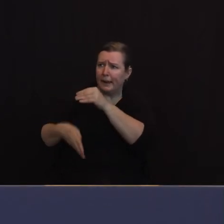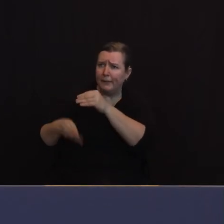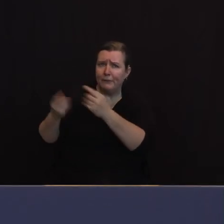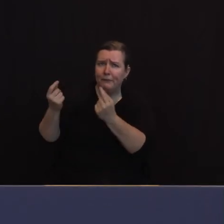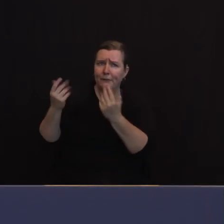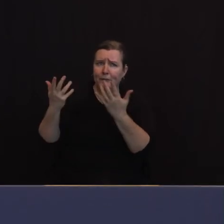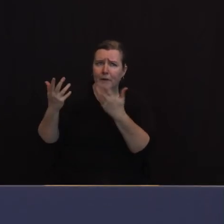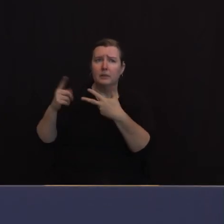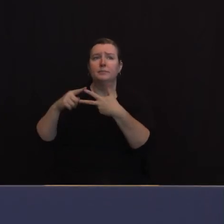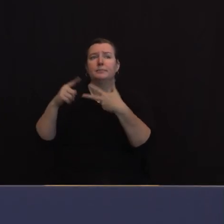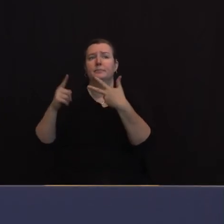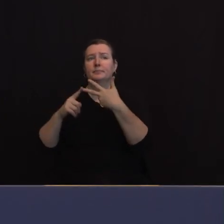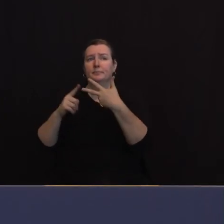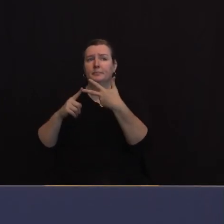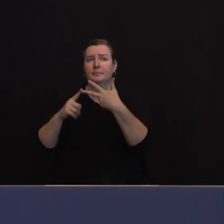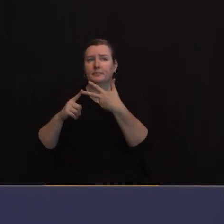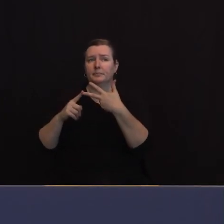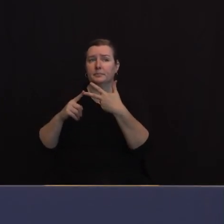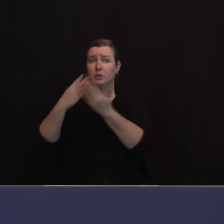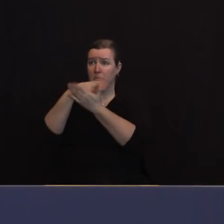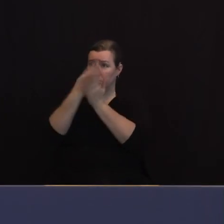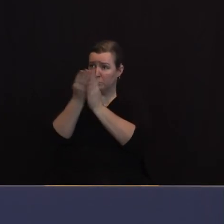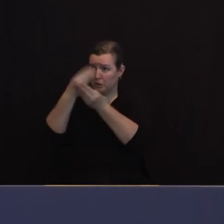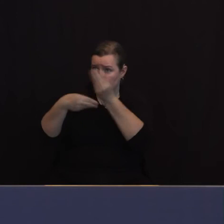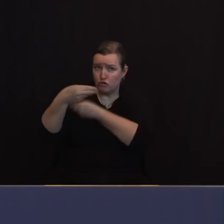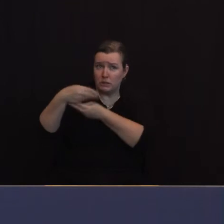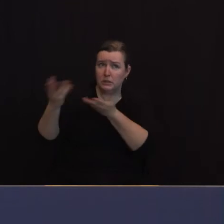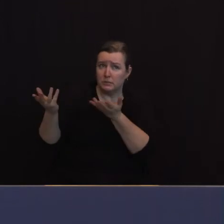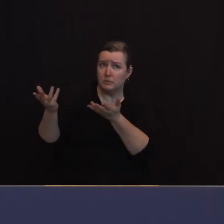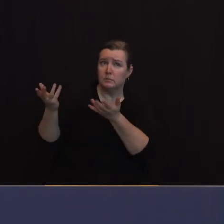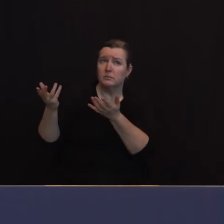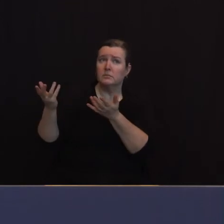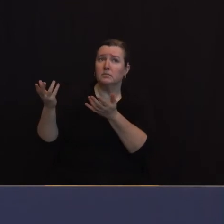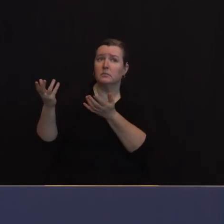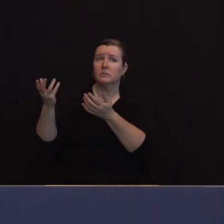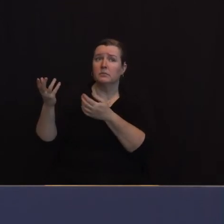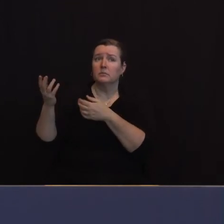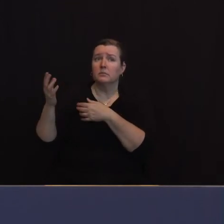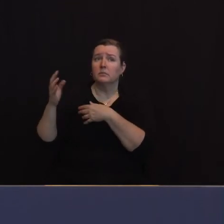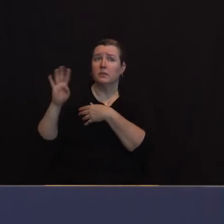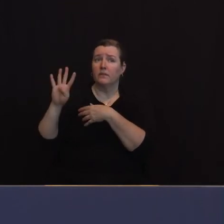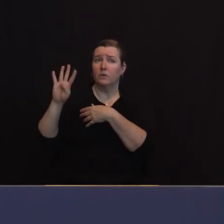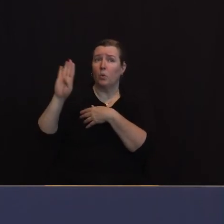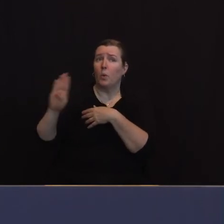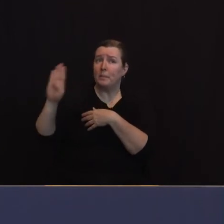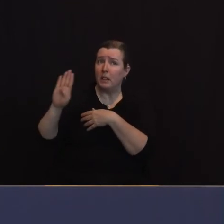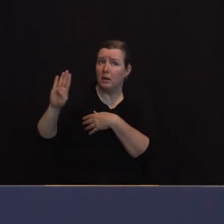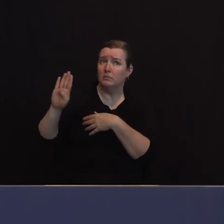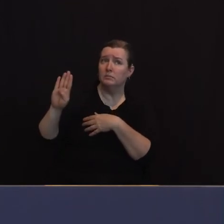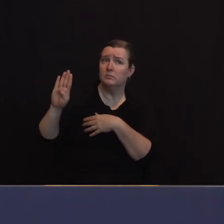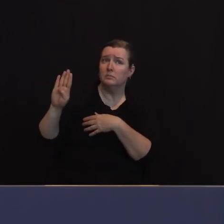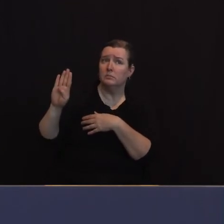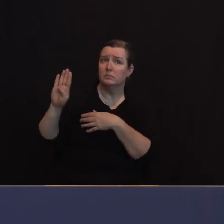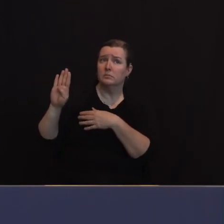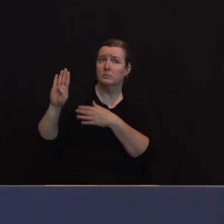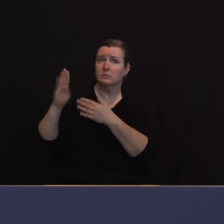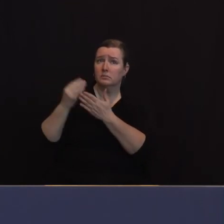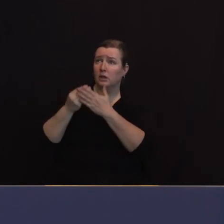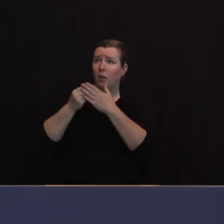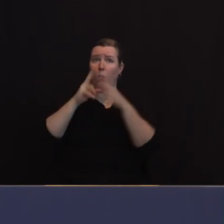correct me on any of this, but it appears the $4 billion you borrowed is being used in the general fund for your budget plan